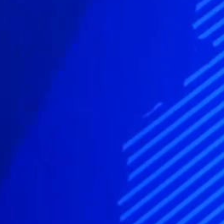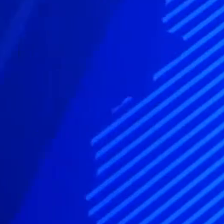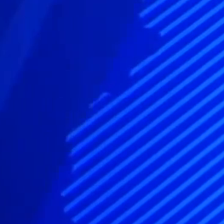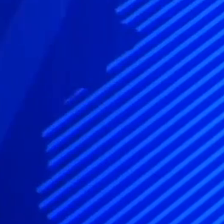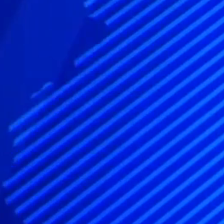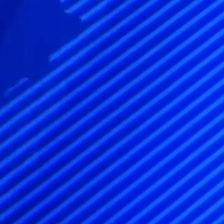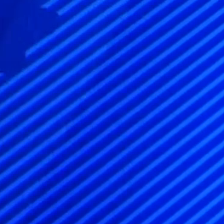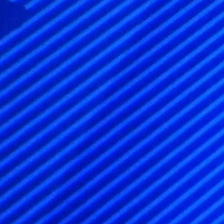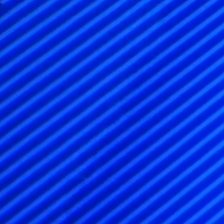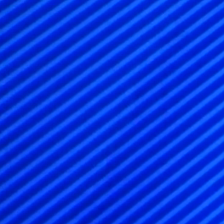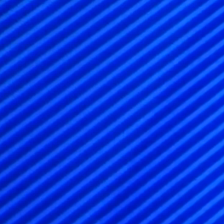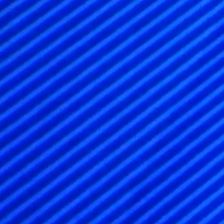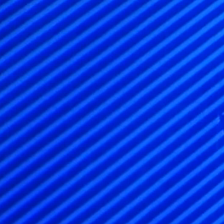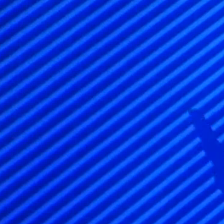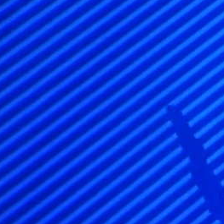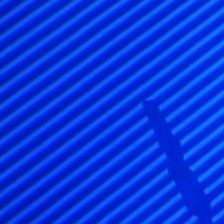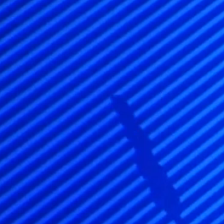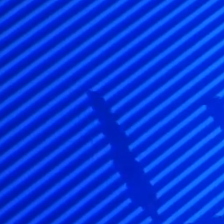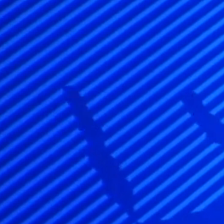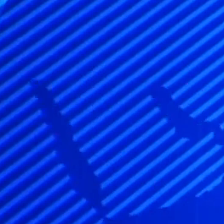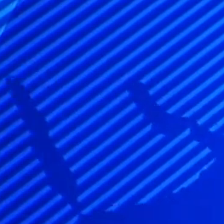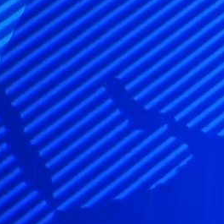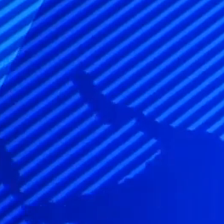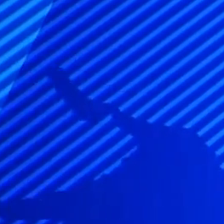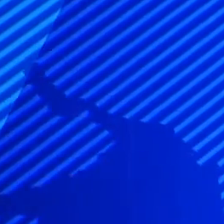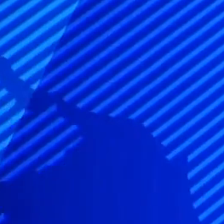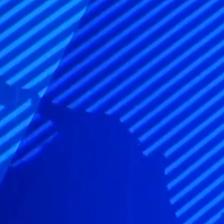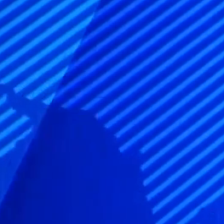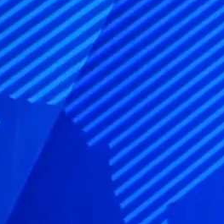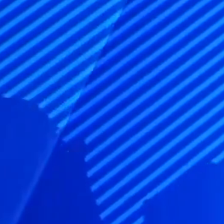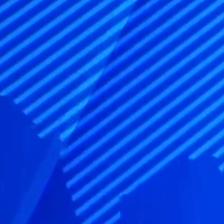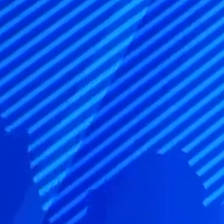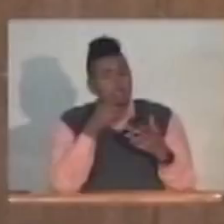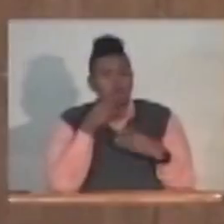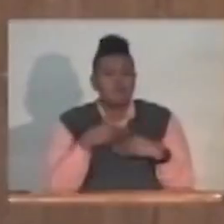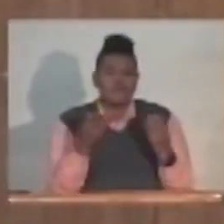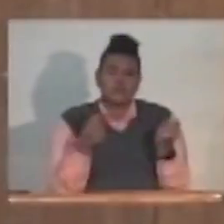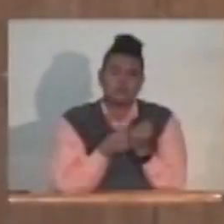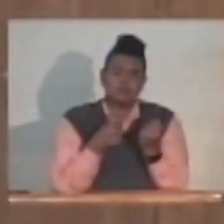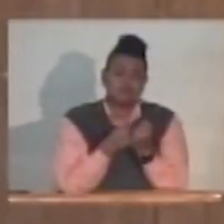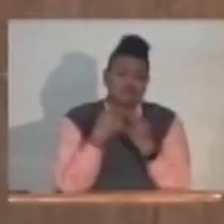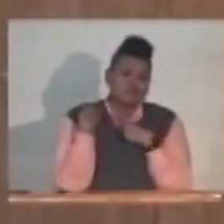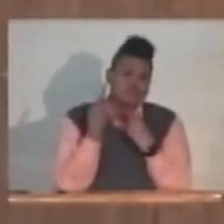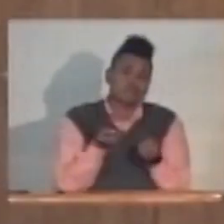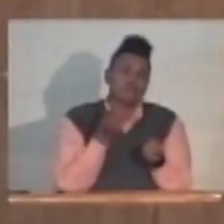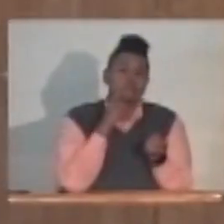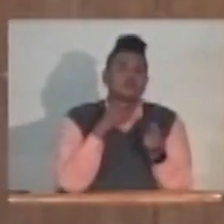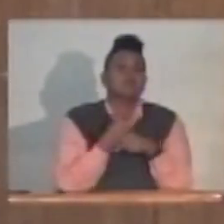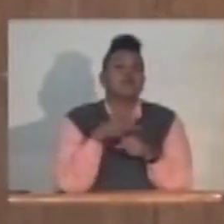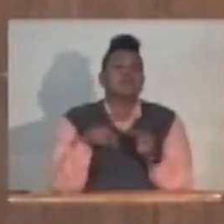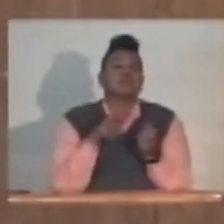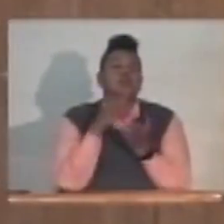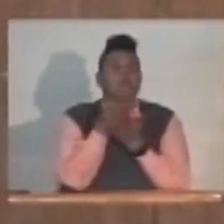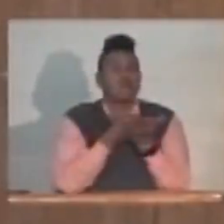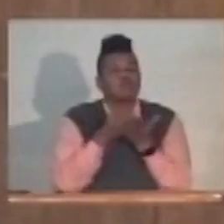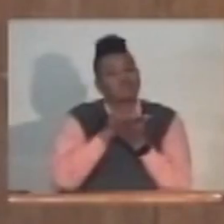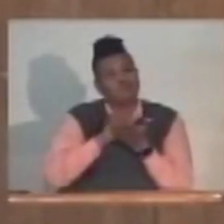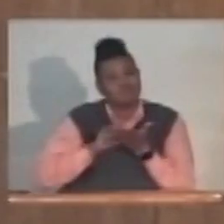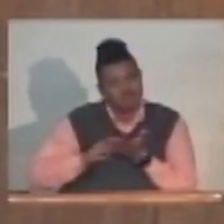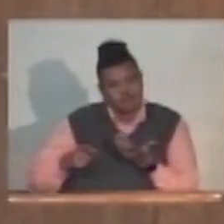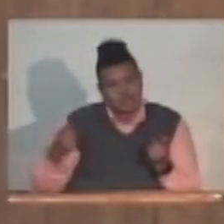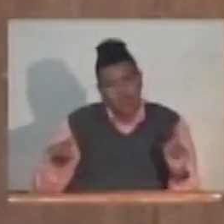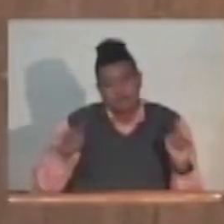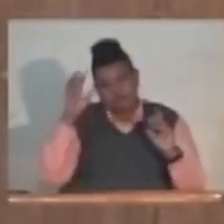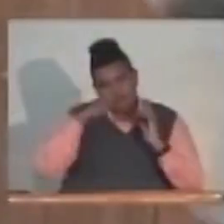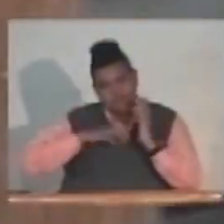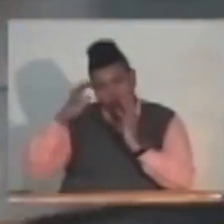have a ban instituted on catching parrotfish, Government Senator Matthew SAMUDA has announced that he'll now be proposing a